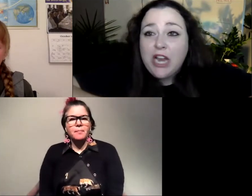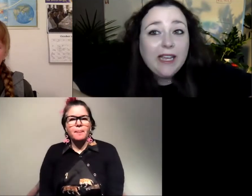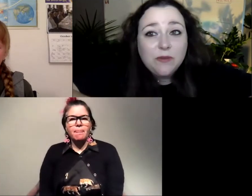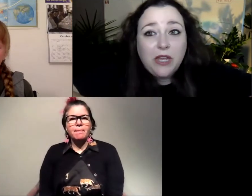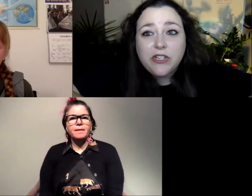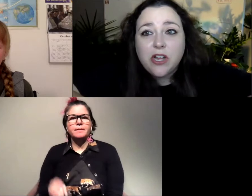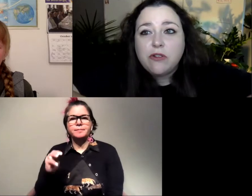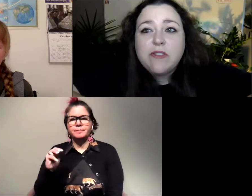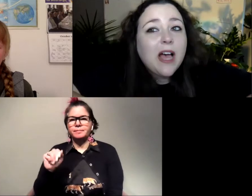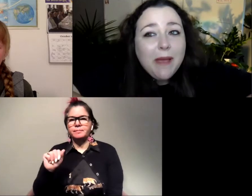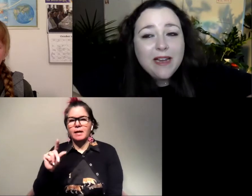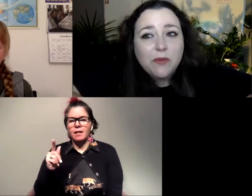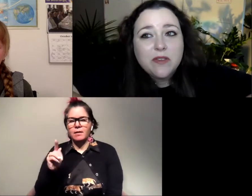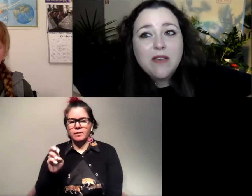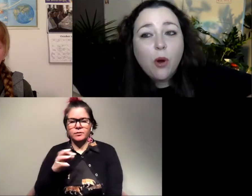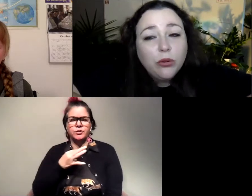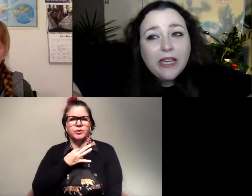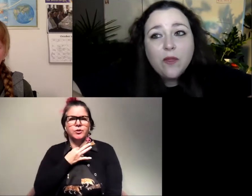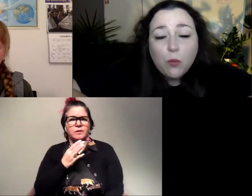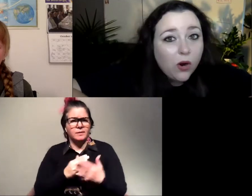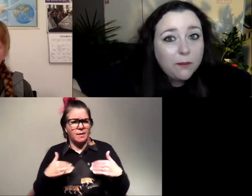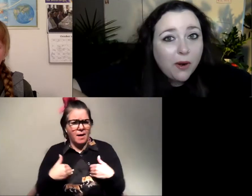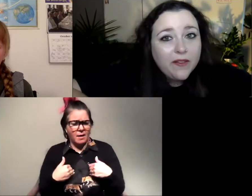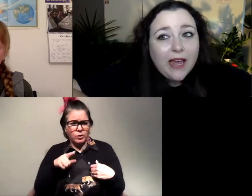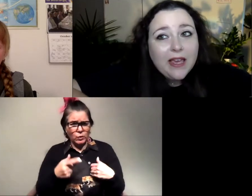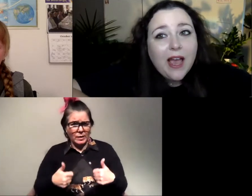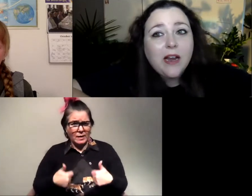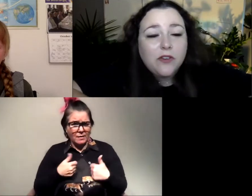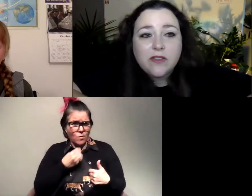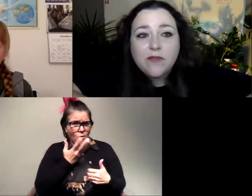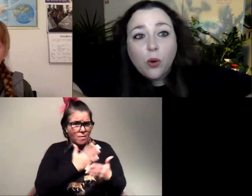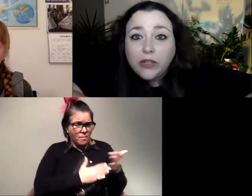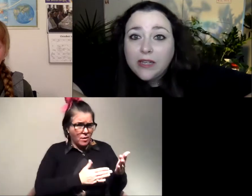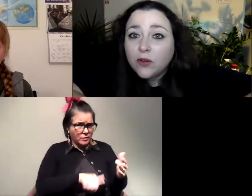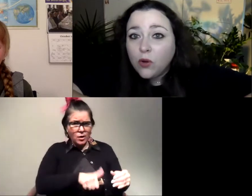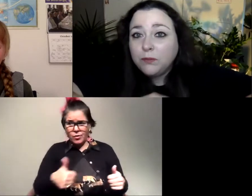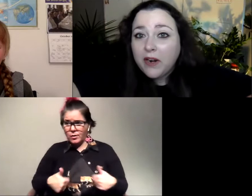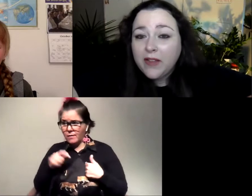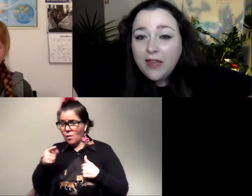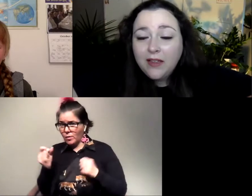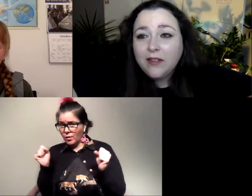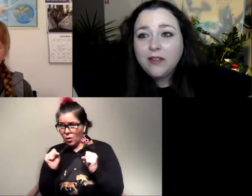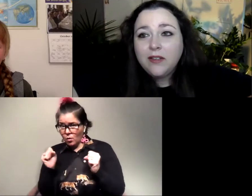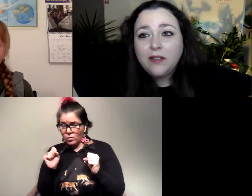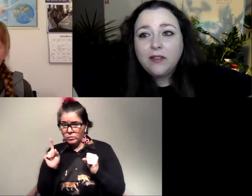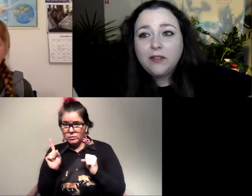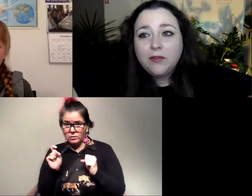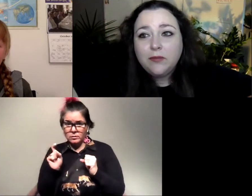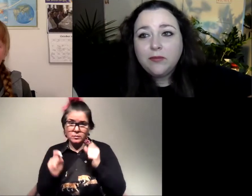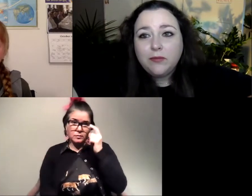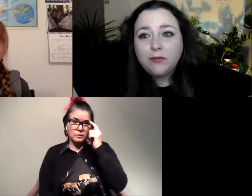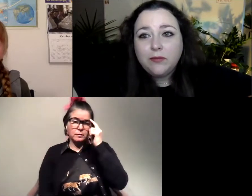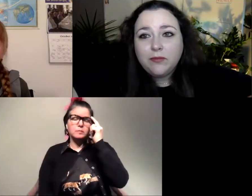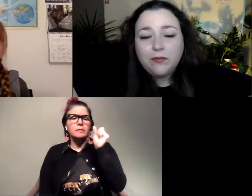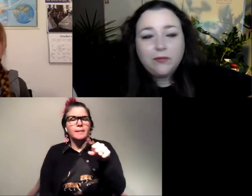Madeline Jenkins would like to know, do some animals live only in the warm part of the lake and others live only in the cold part of the lake?